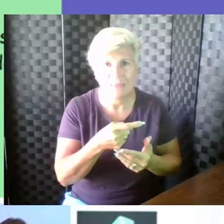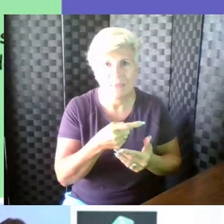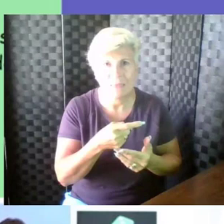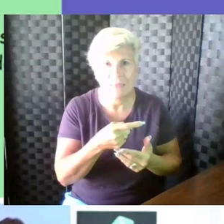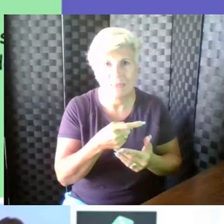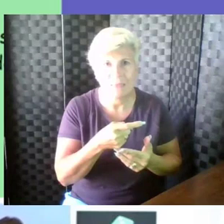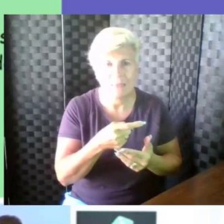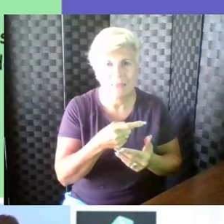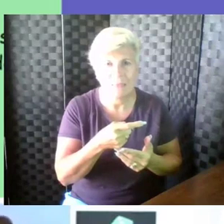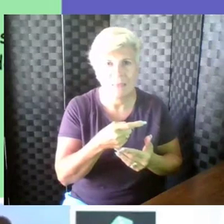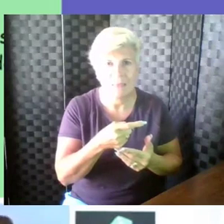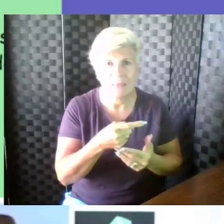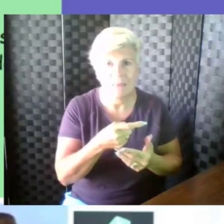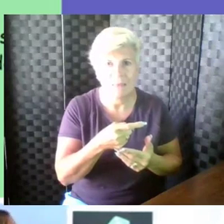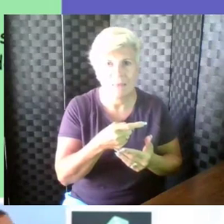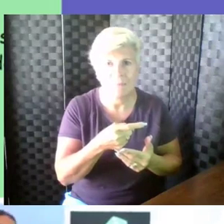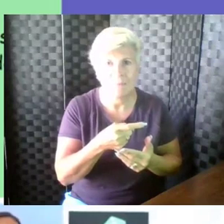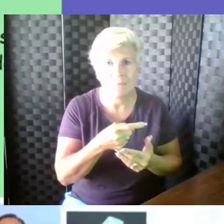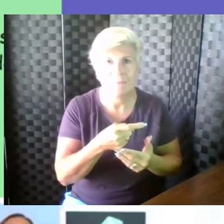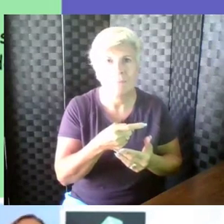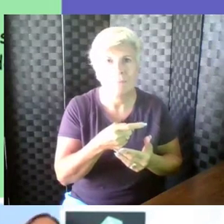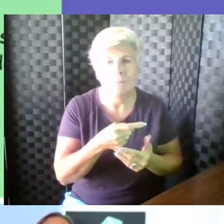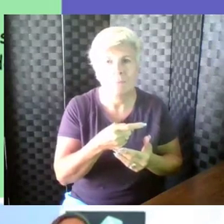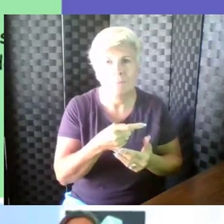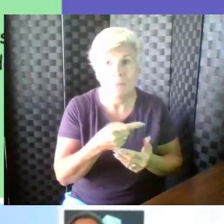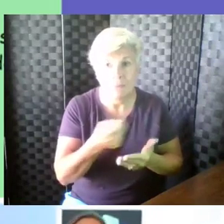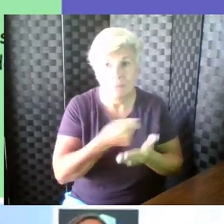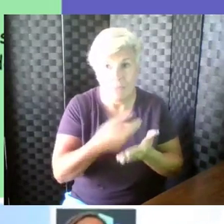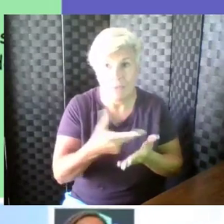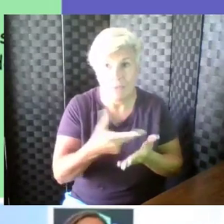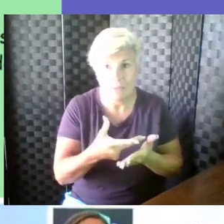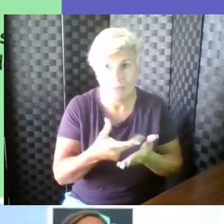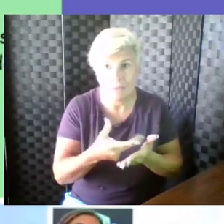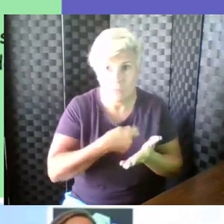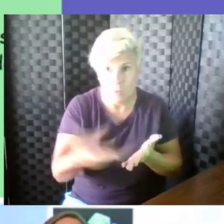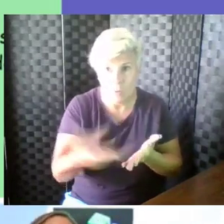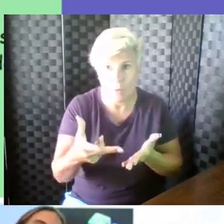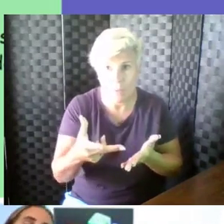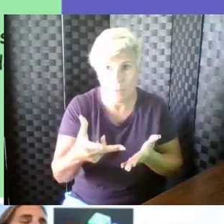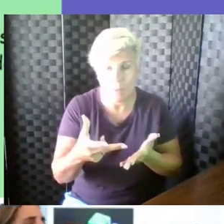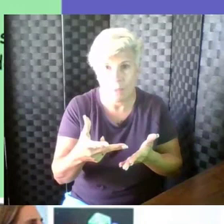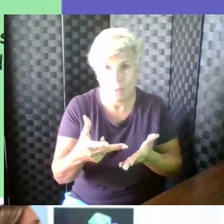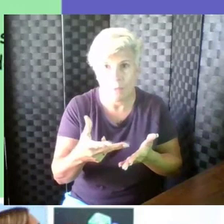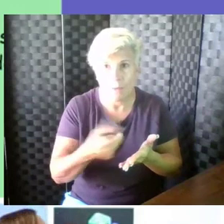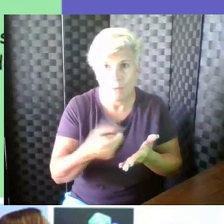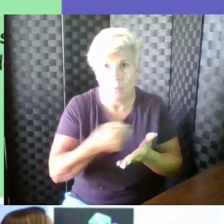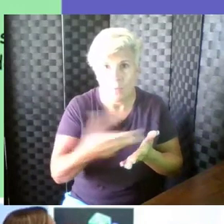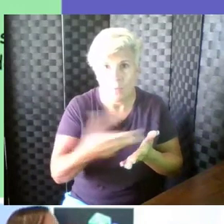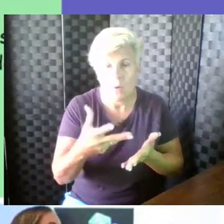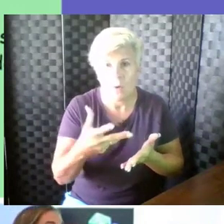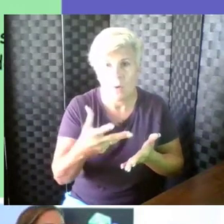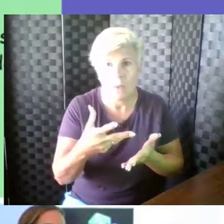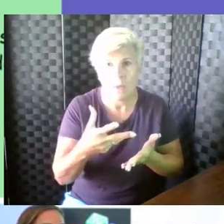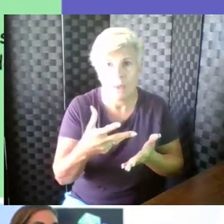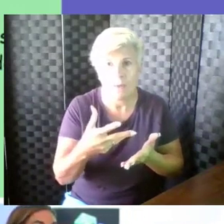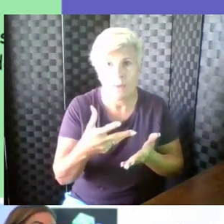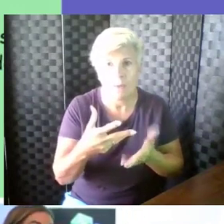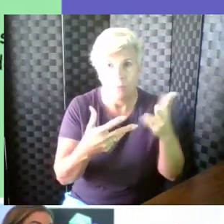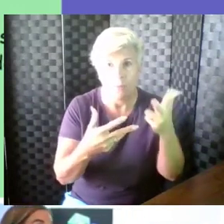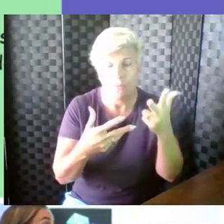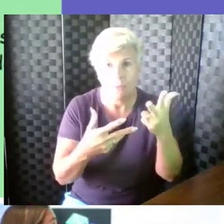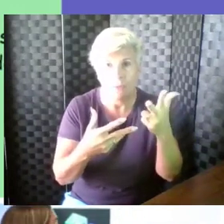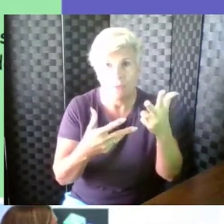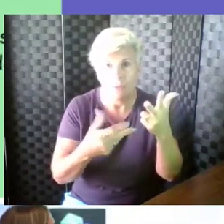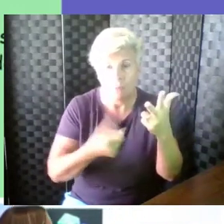in here. Well, I don't see it in there today, but there's a dice, and you can take that dice and you roll it. And let's say I rolled the first time and I get a